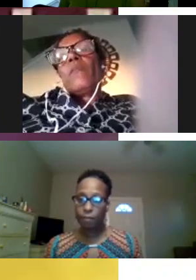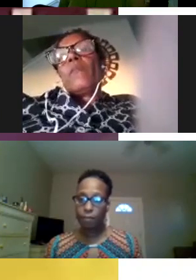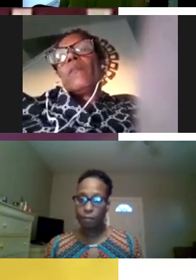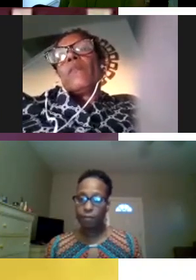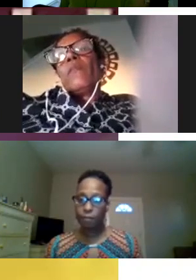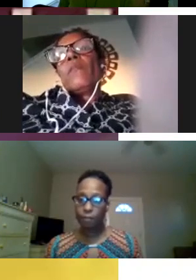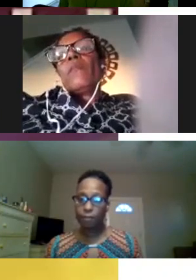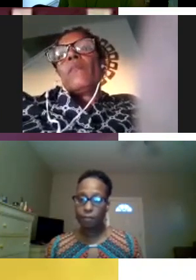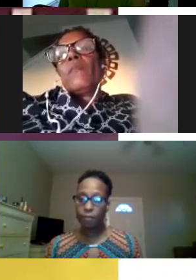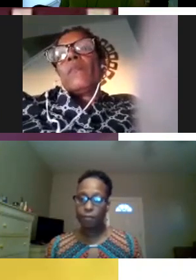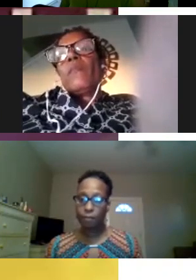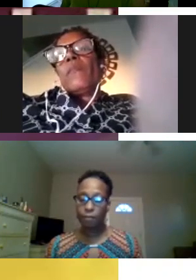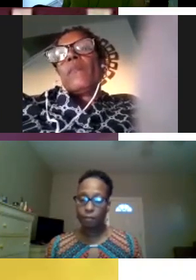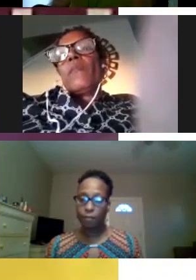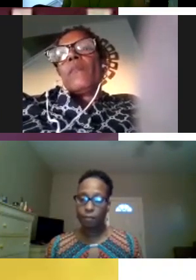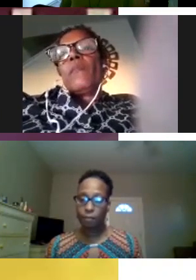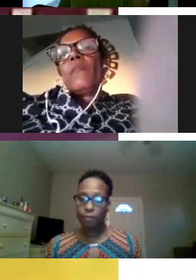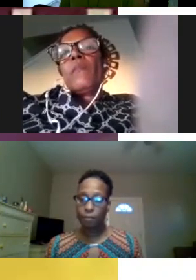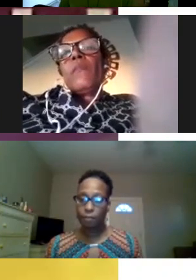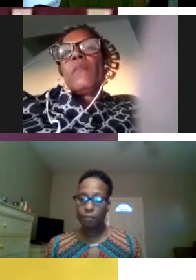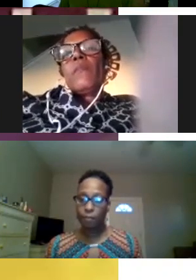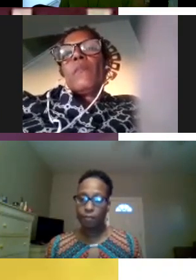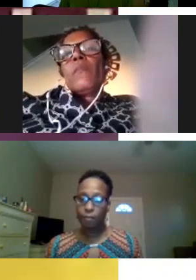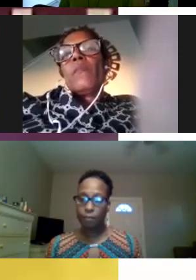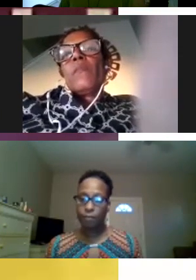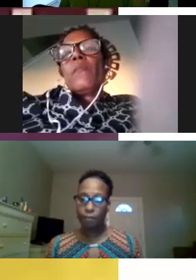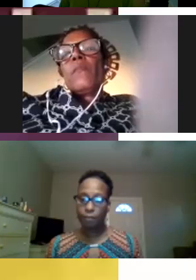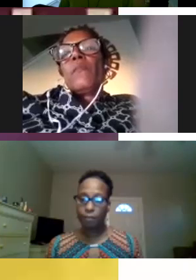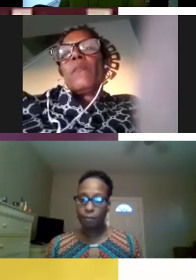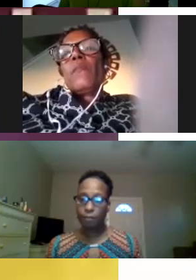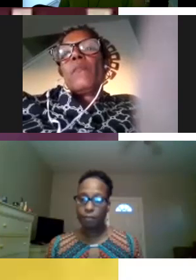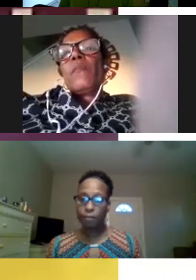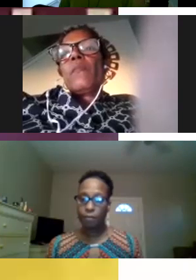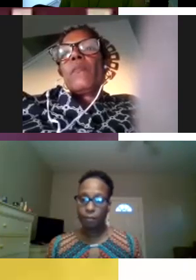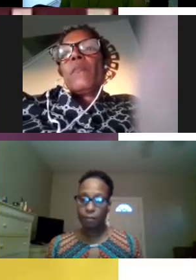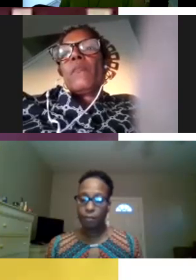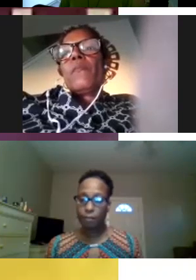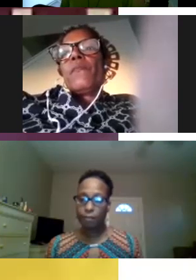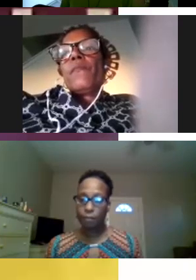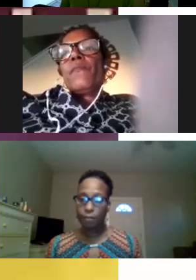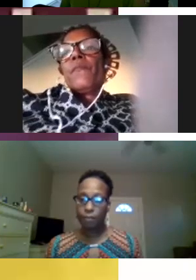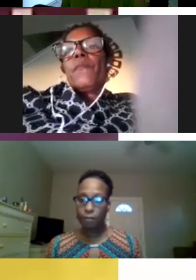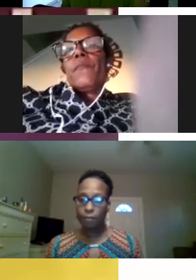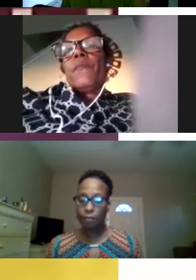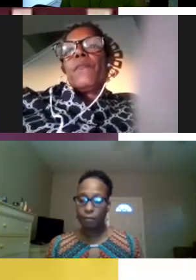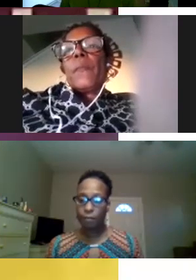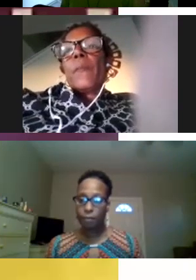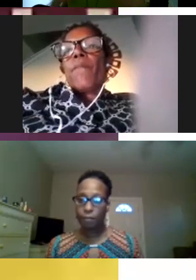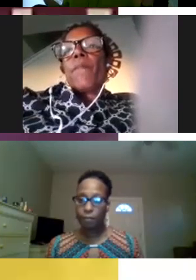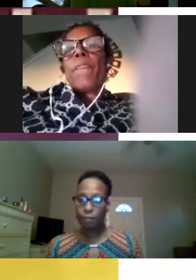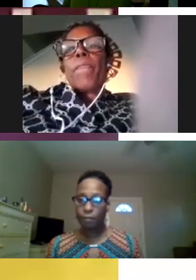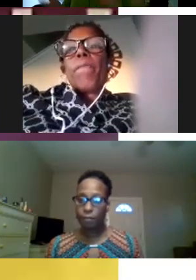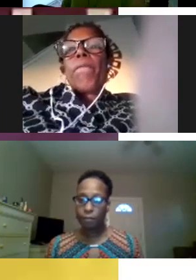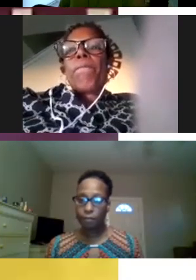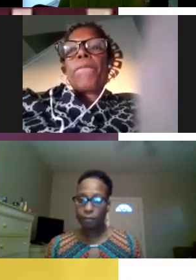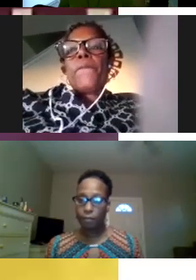care that's affordable. And so that's the kind of conversations, hopefully, that we'll be able to go ahead and, you know, break down and to have around